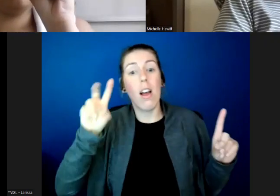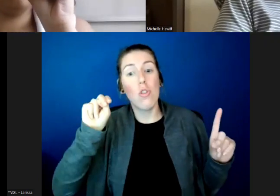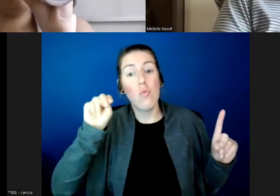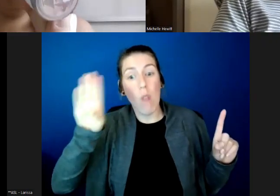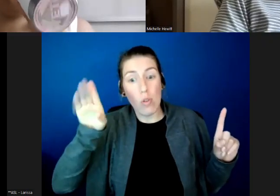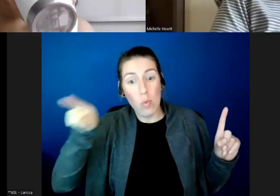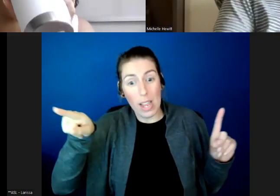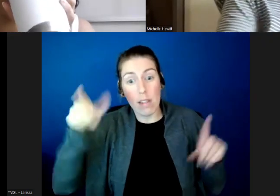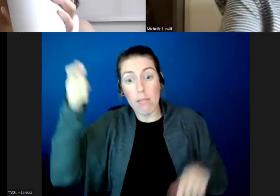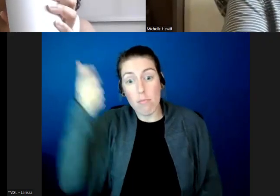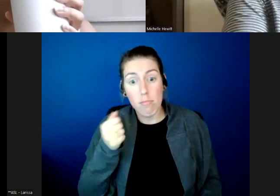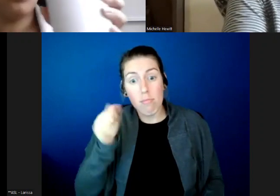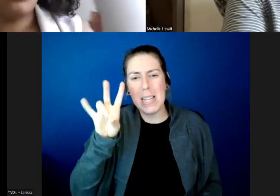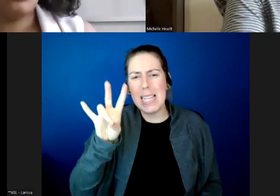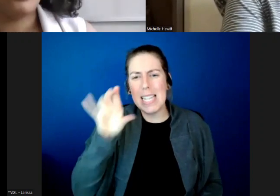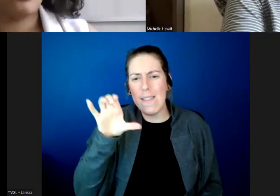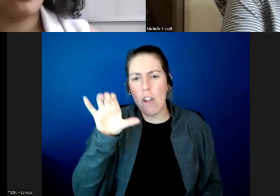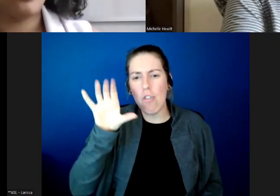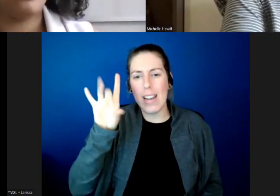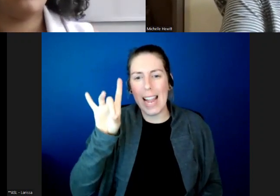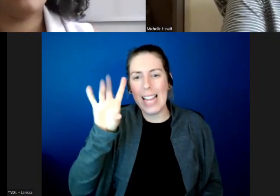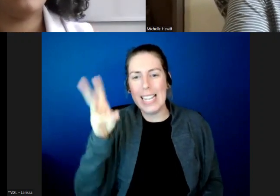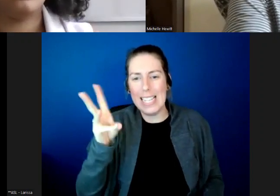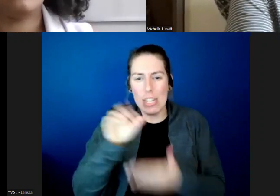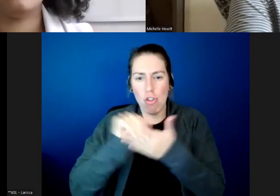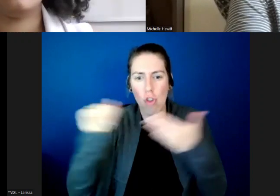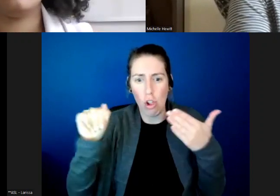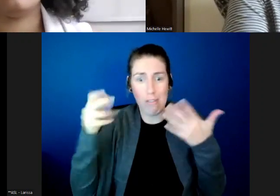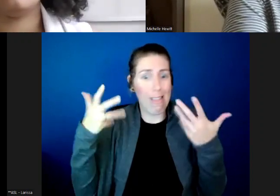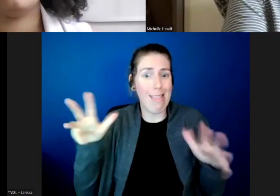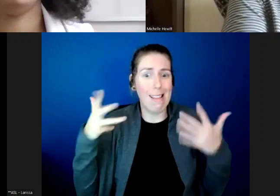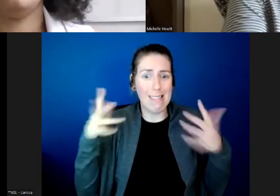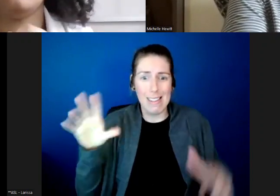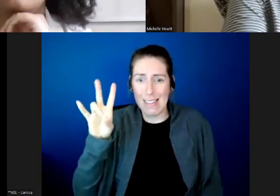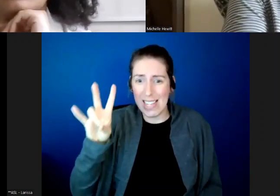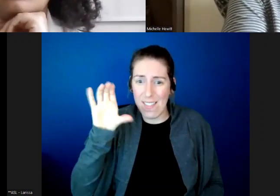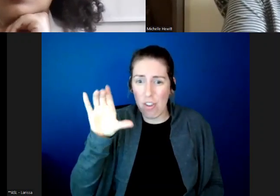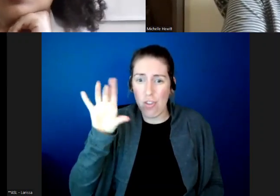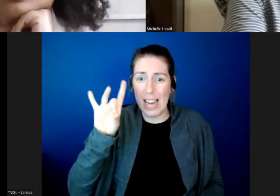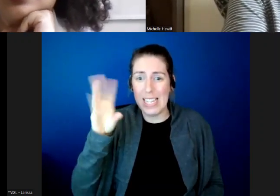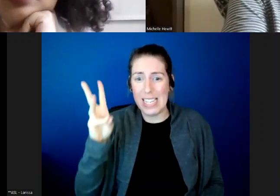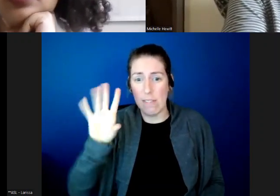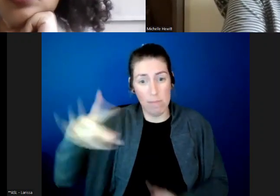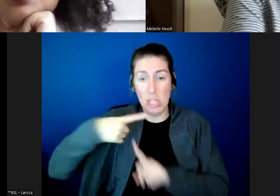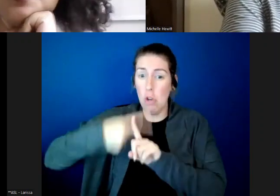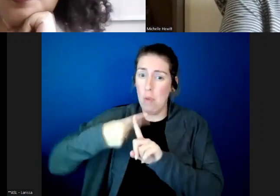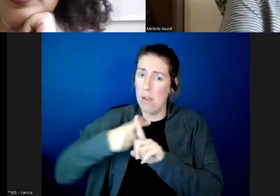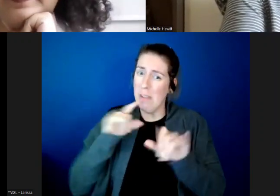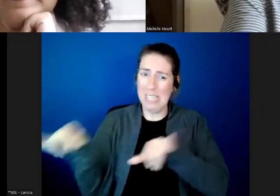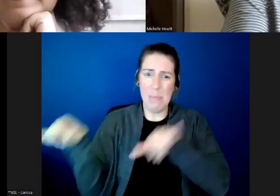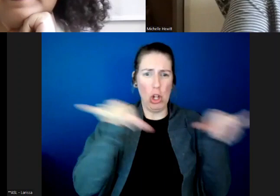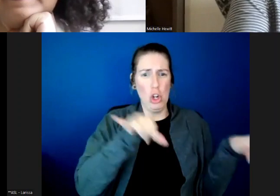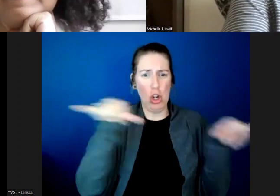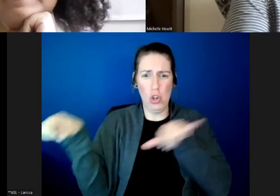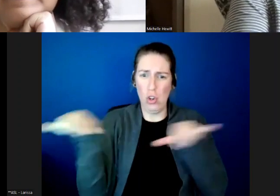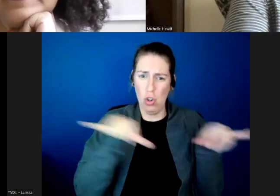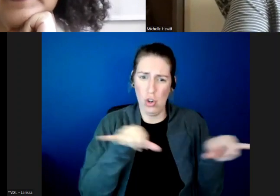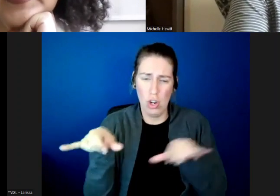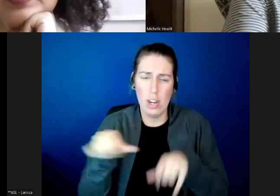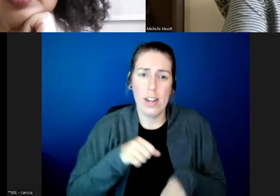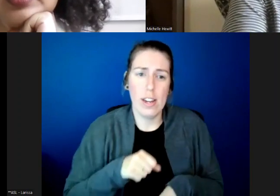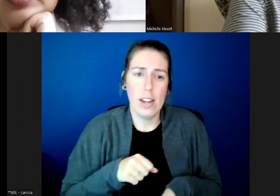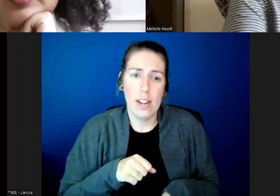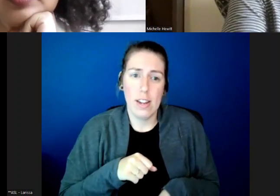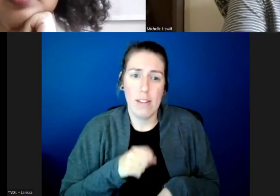$786, and you know, they have a similar rent situation to us of, well, I guess